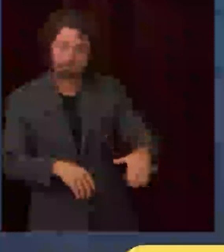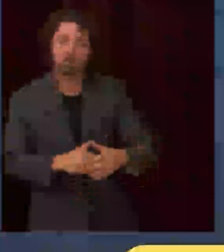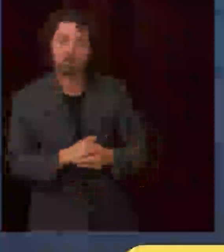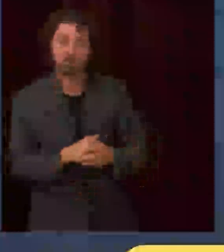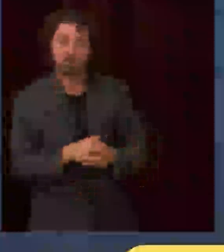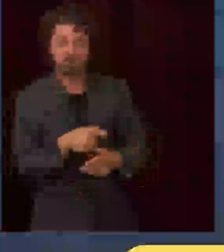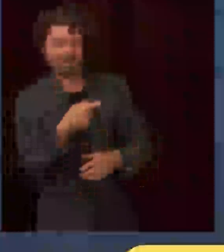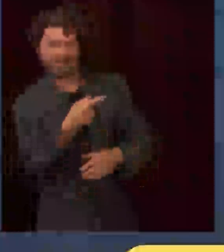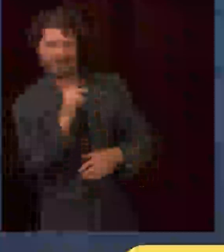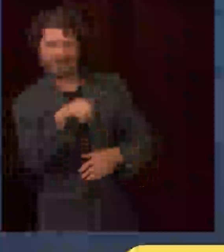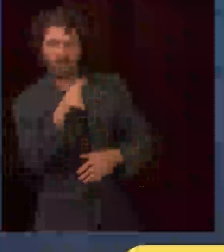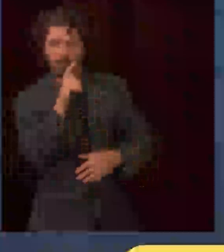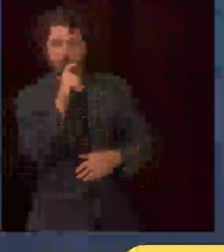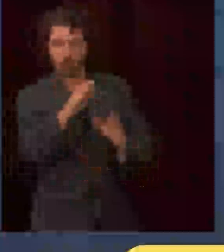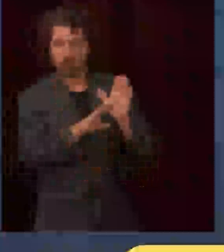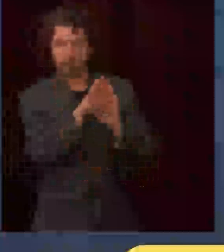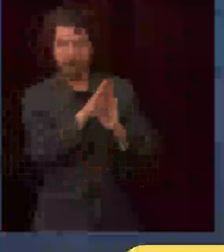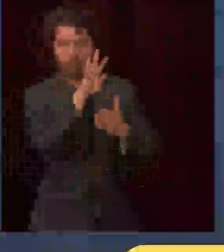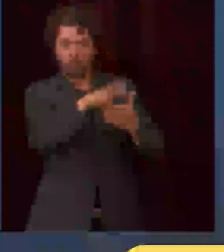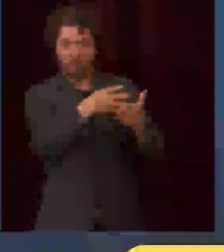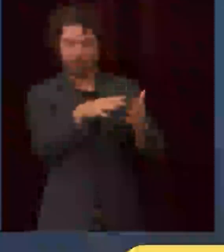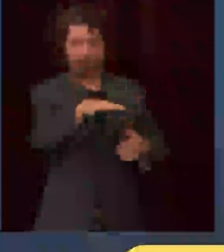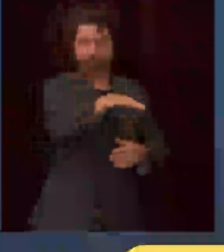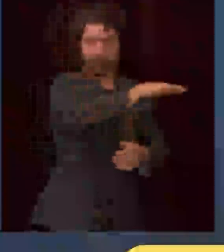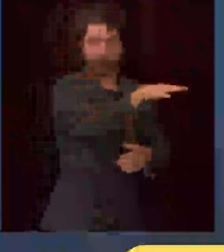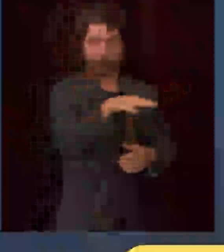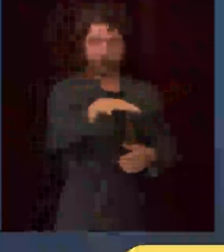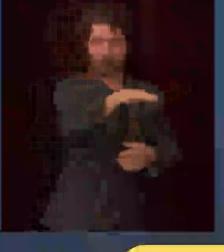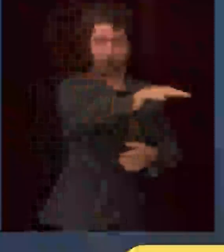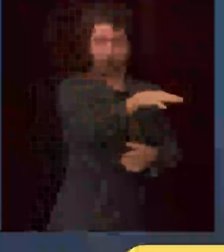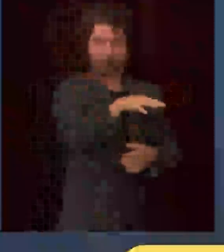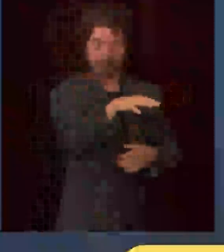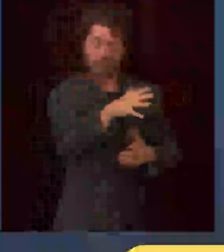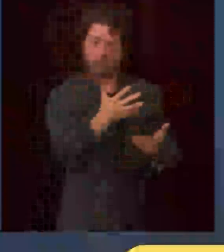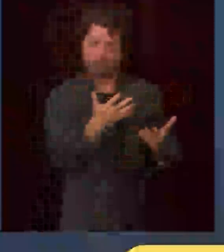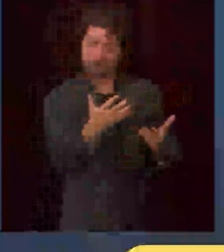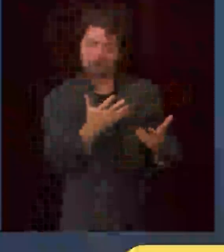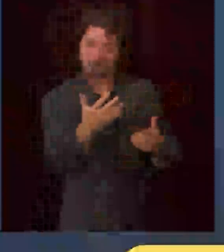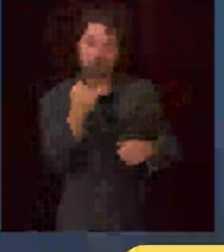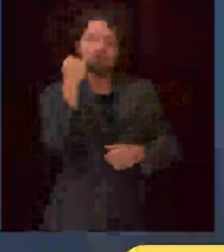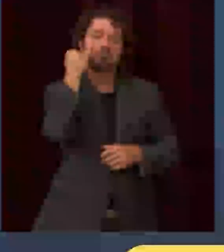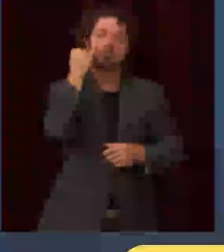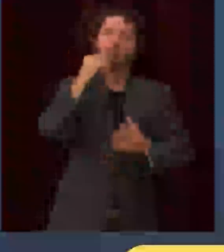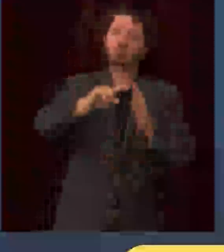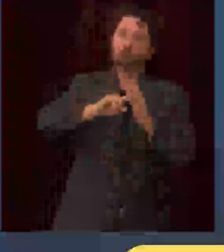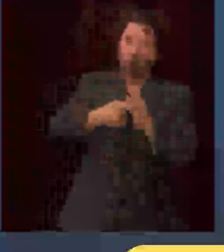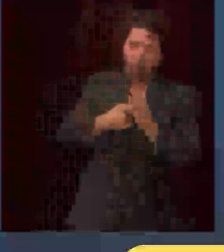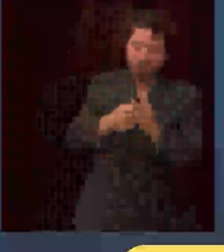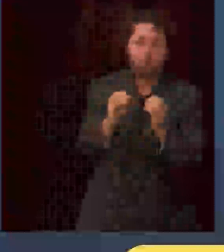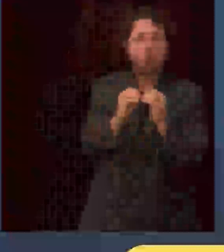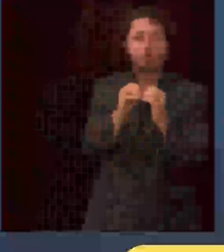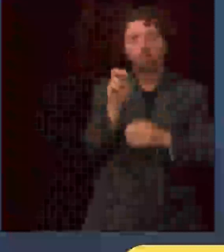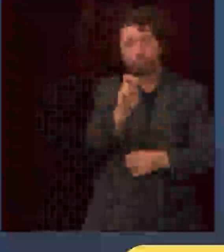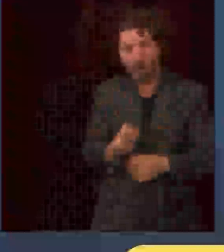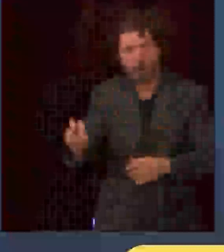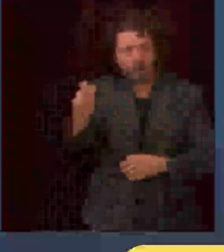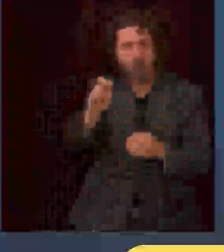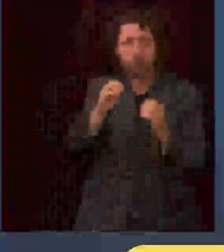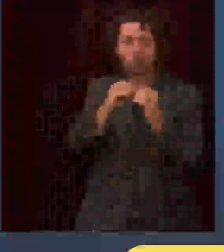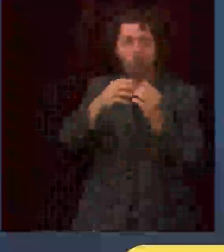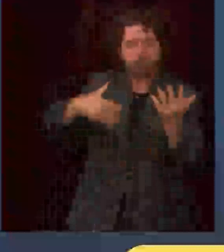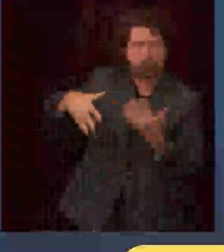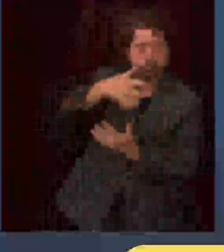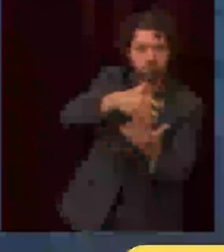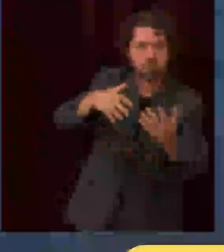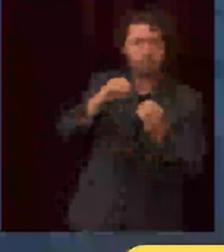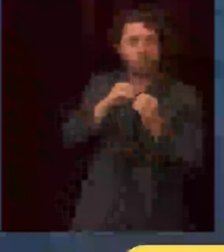when people have increased mobility, that means they're going to work more, they're traveling more, they're seeing their friends more, we've been able to